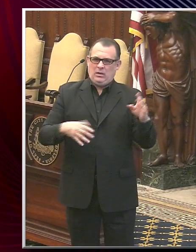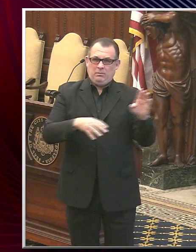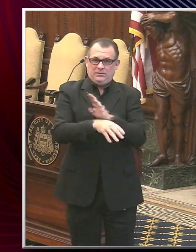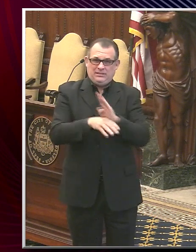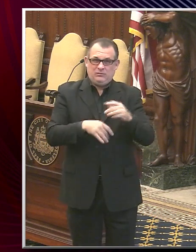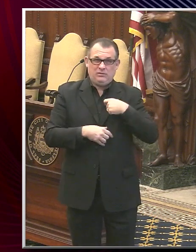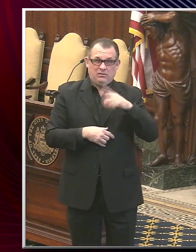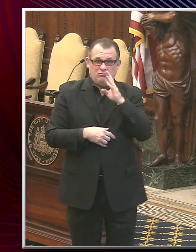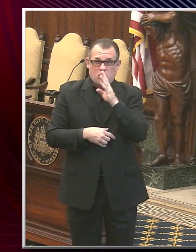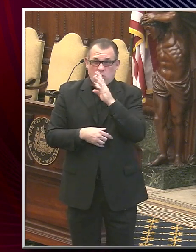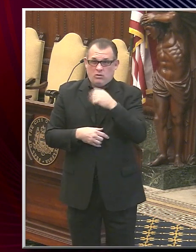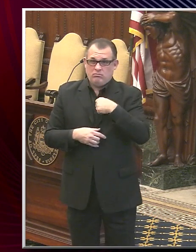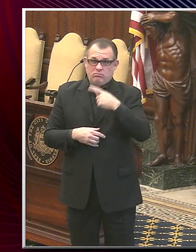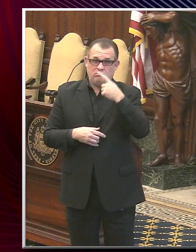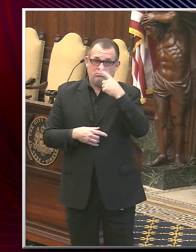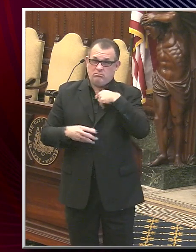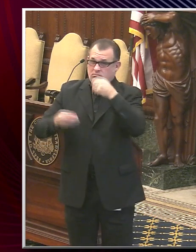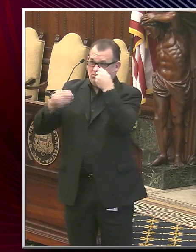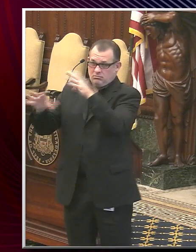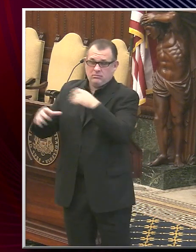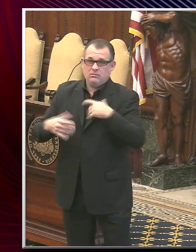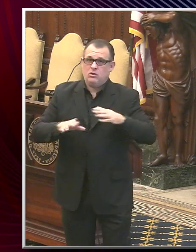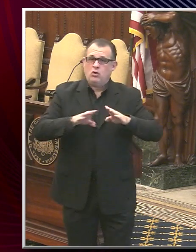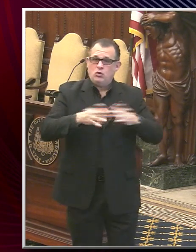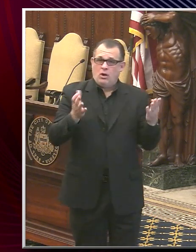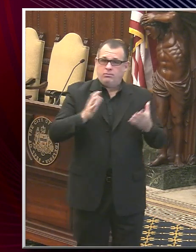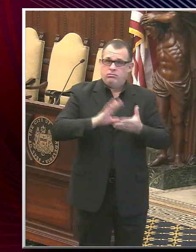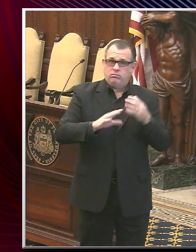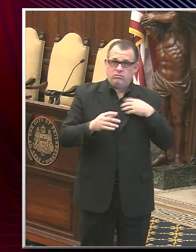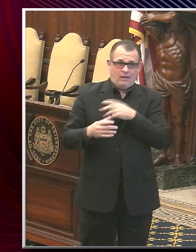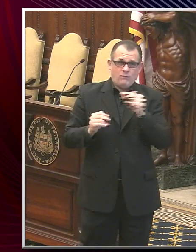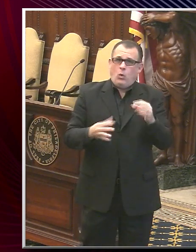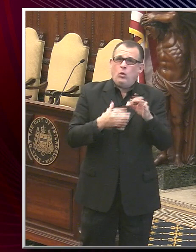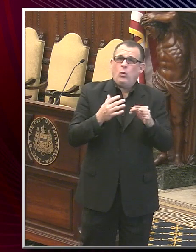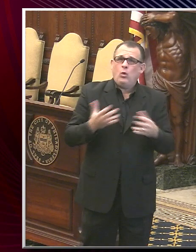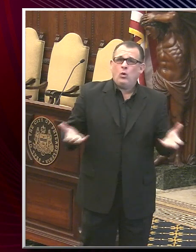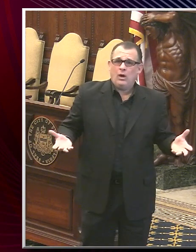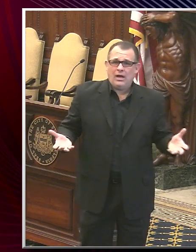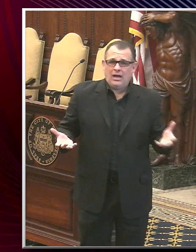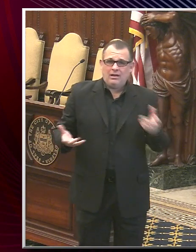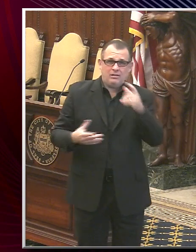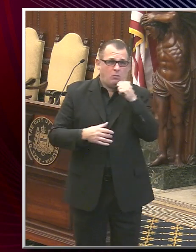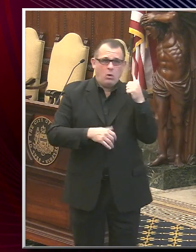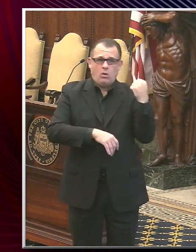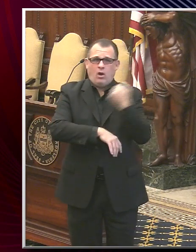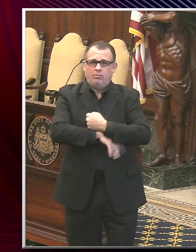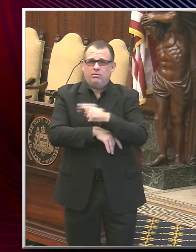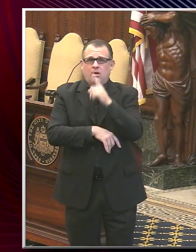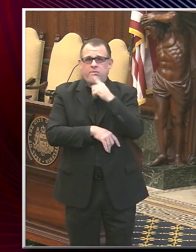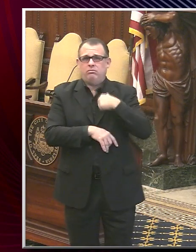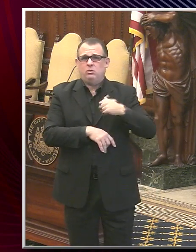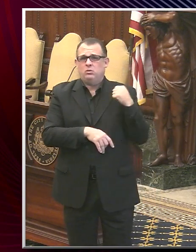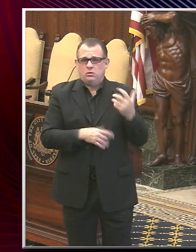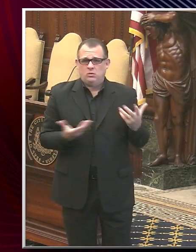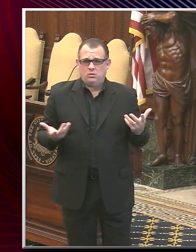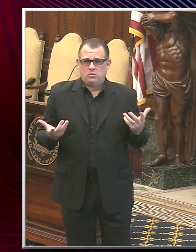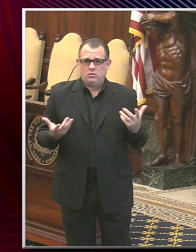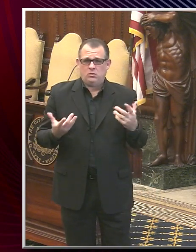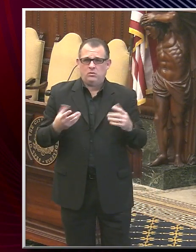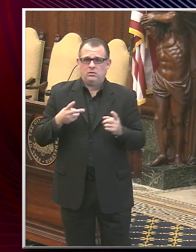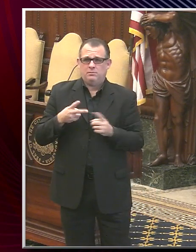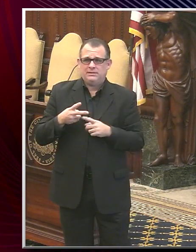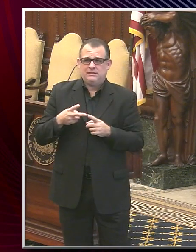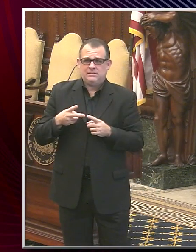that have said we're going to stay open. We have no choice. Otherwise, we're just going to close. And just part B to that as